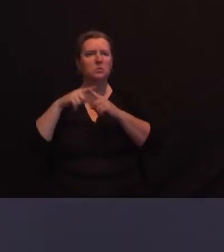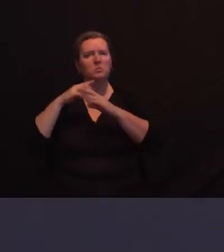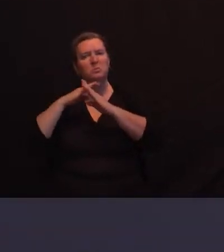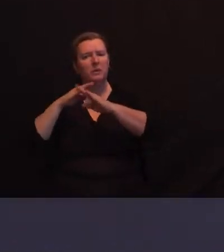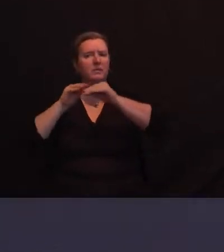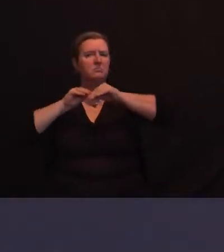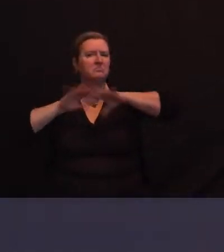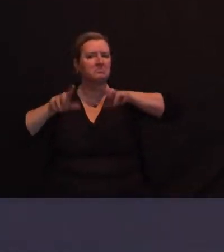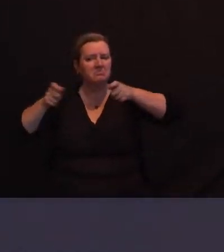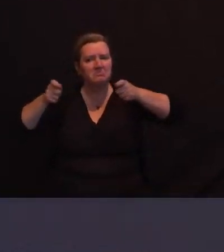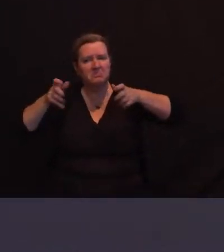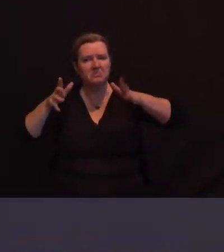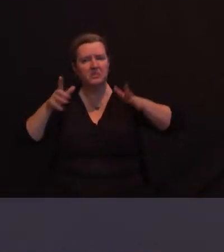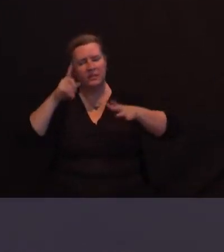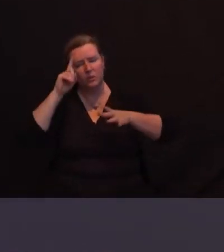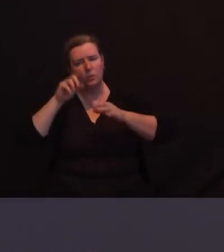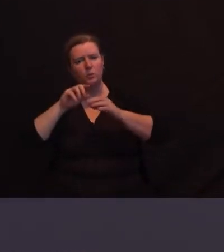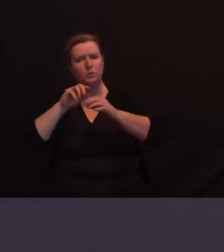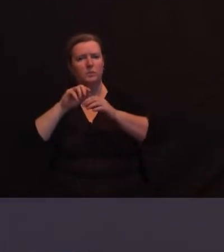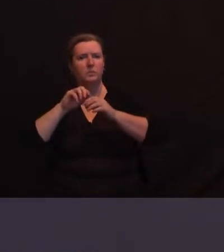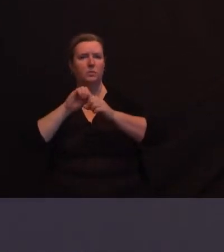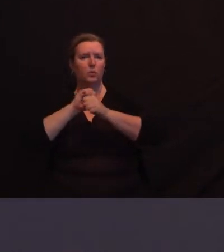Tina, thank you. Judy, childcare,